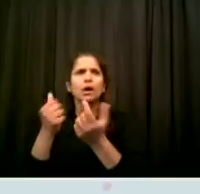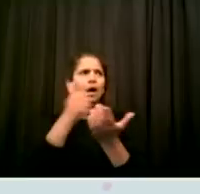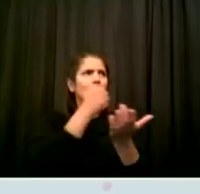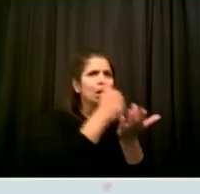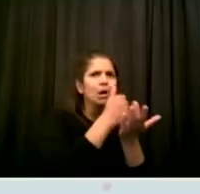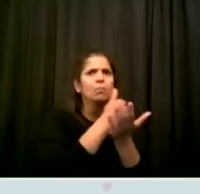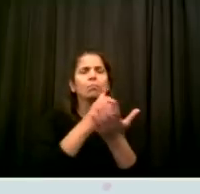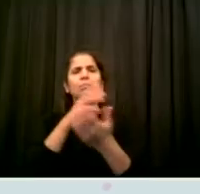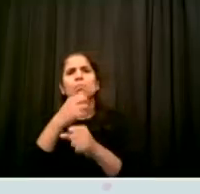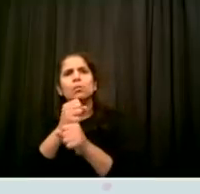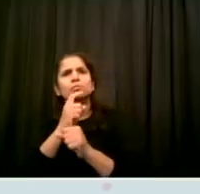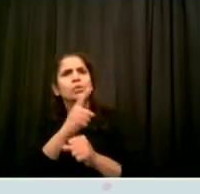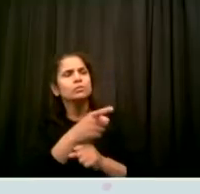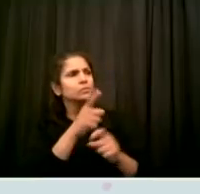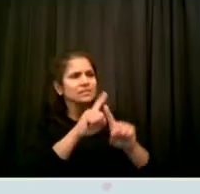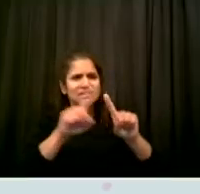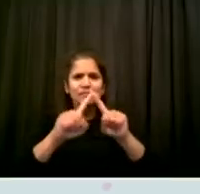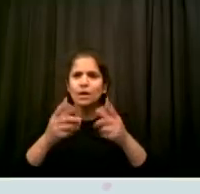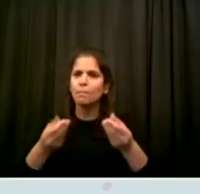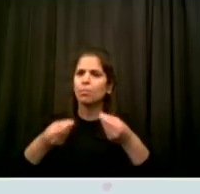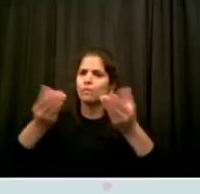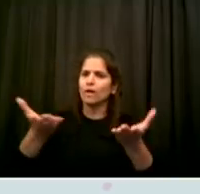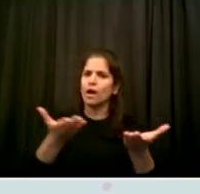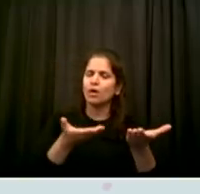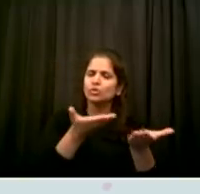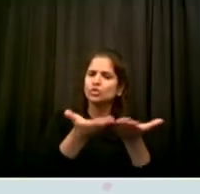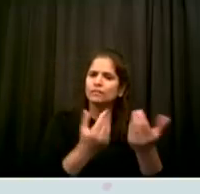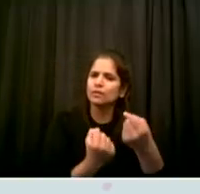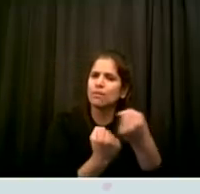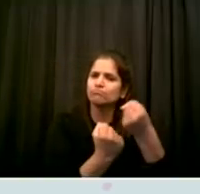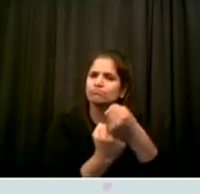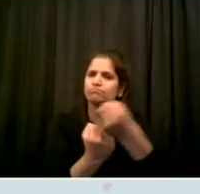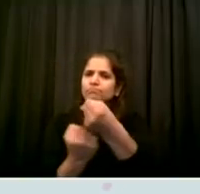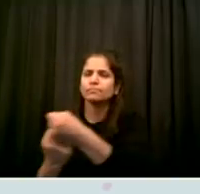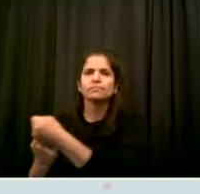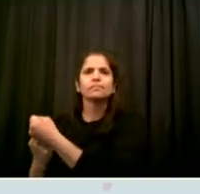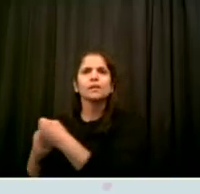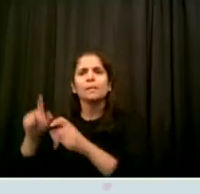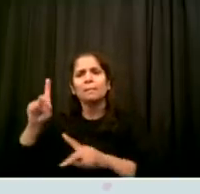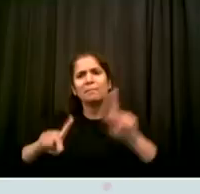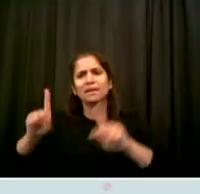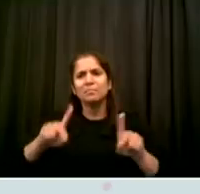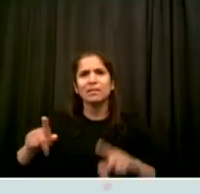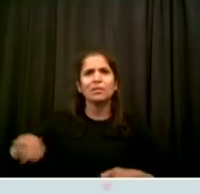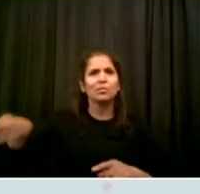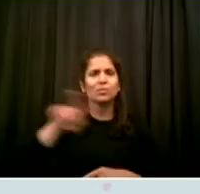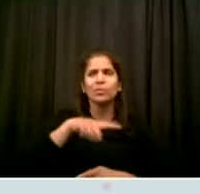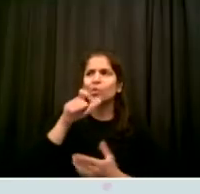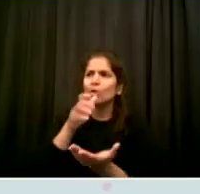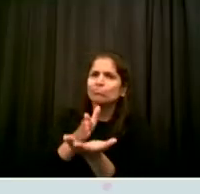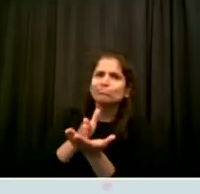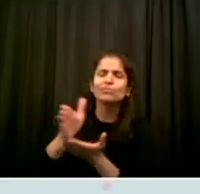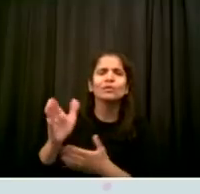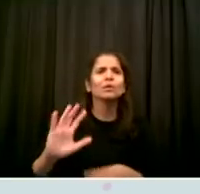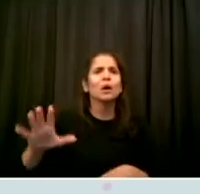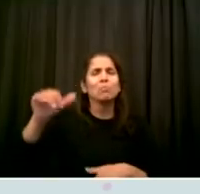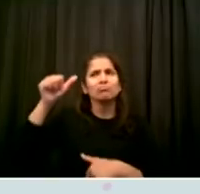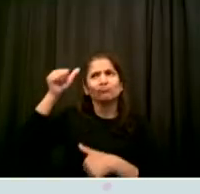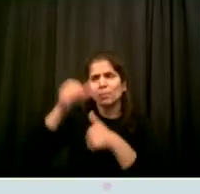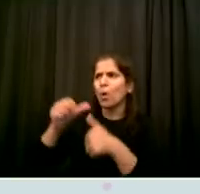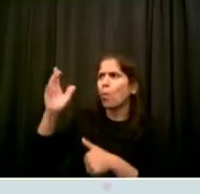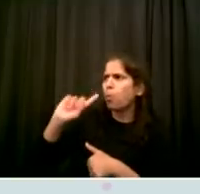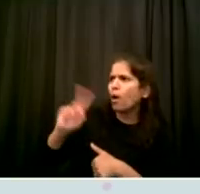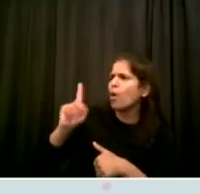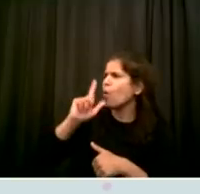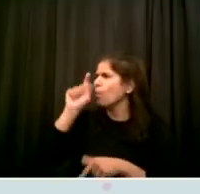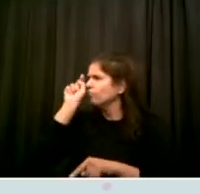are available in the places that are doing such important work, our hospitals, our shelters, the places